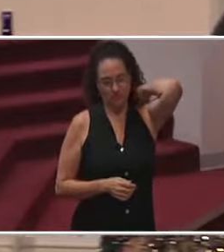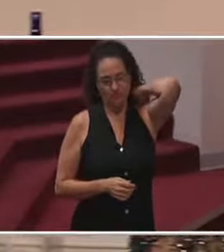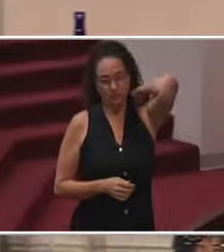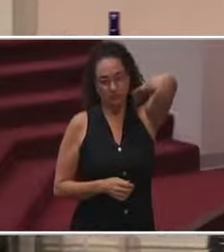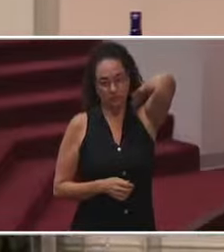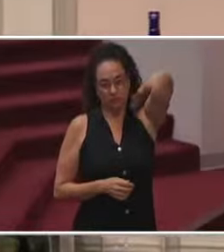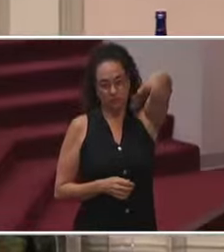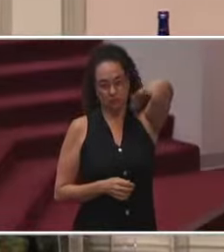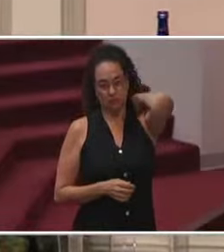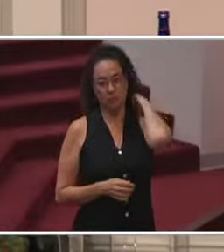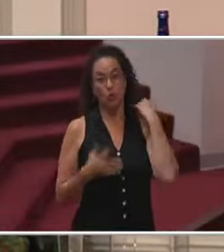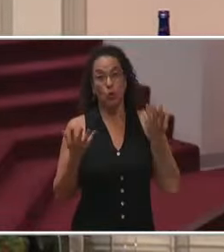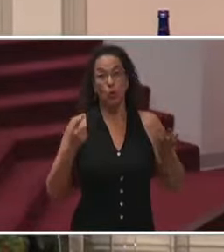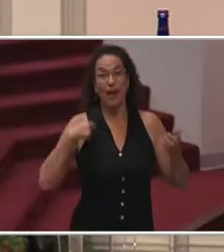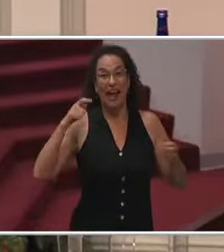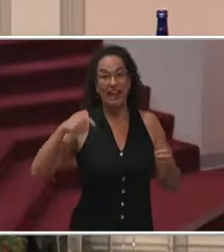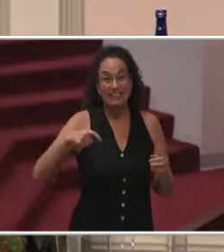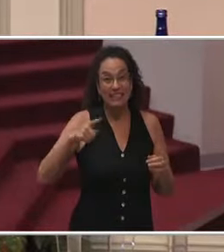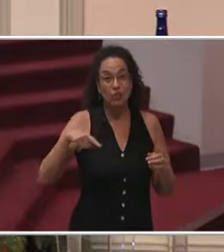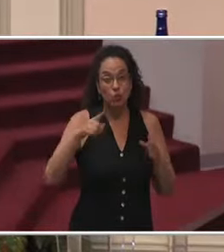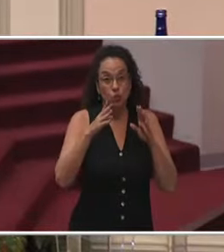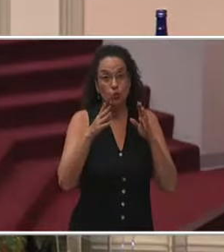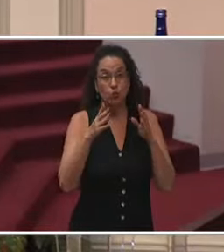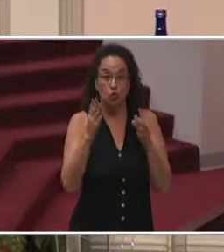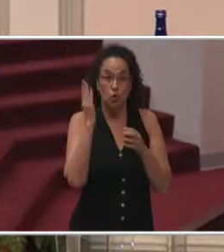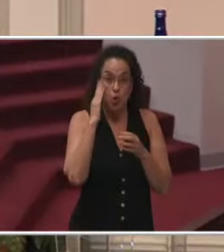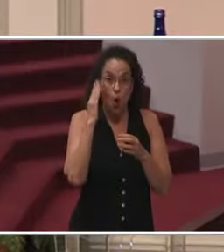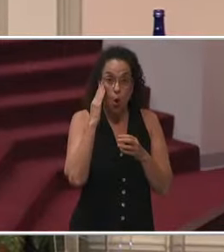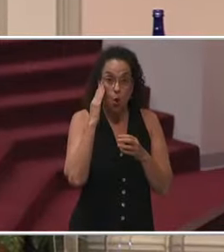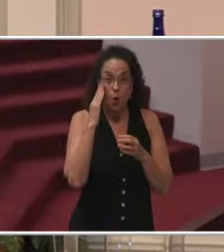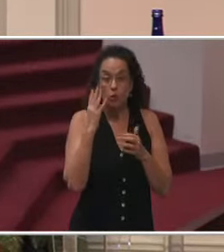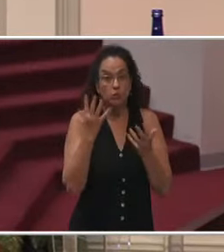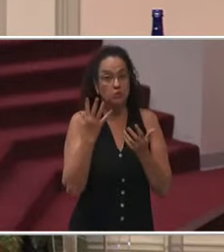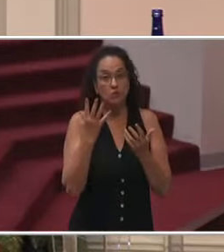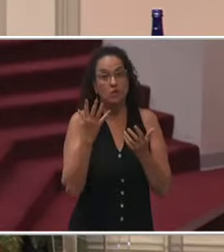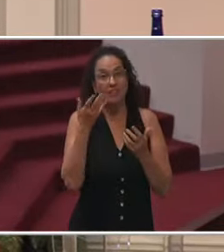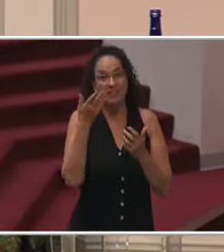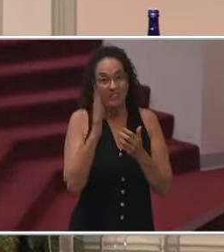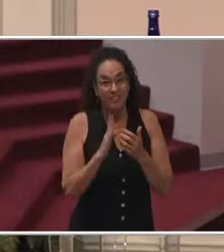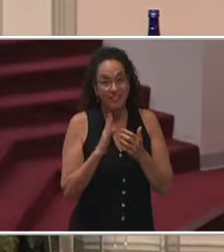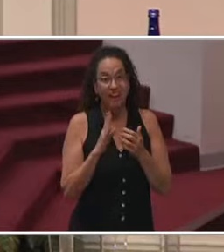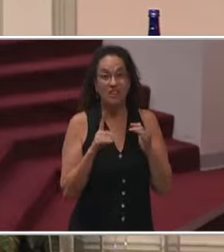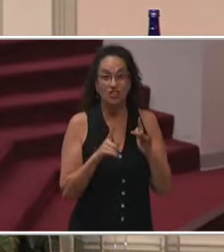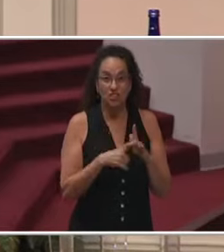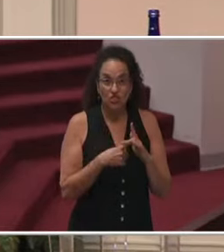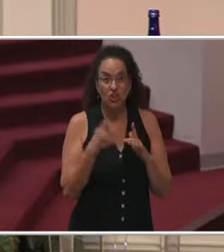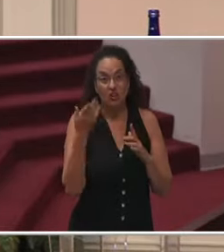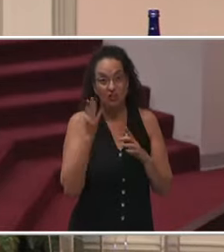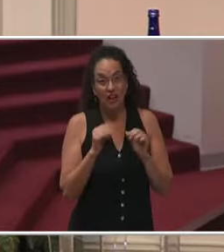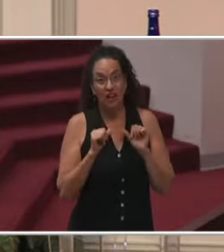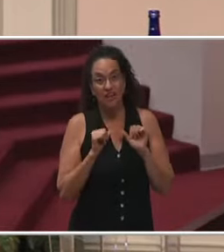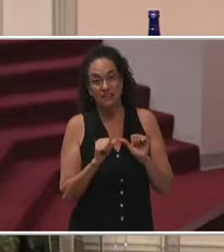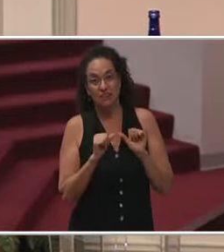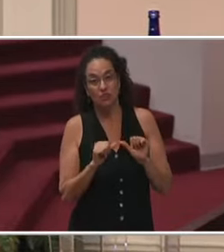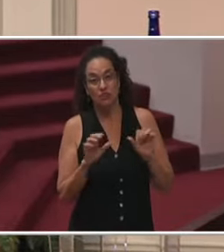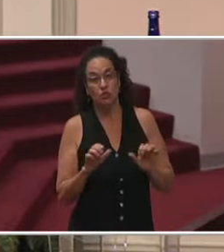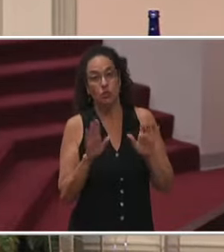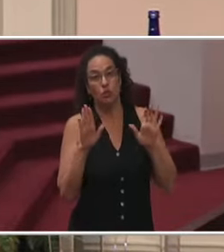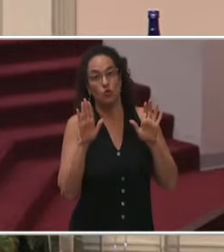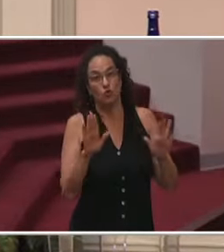what I need for you to hear from me is this. God has begun and God is continuing to do a